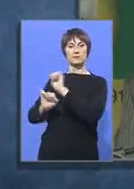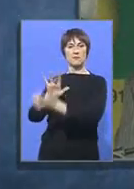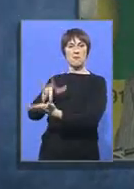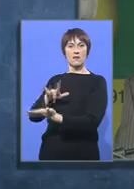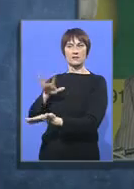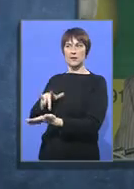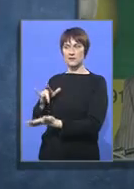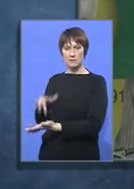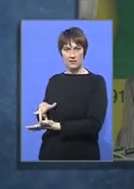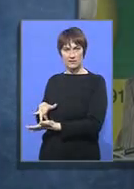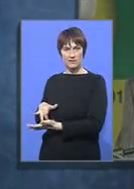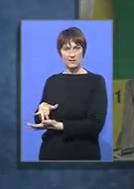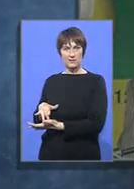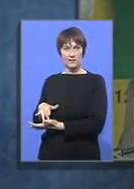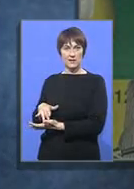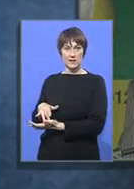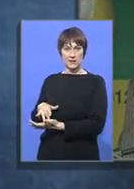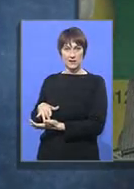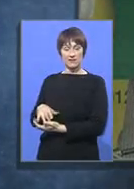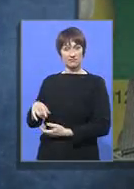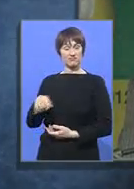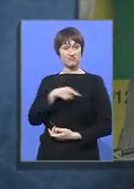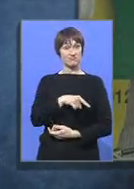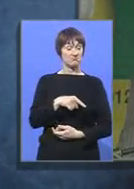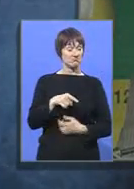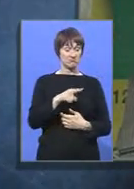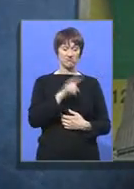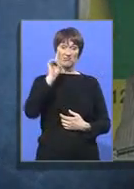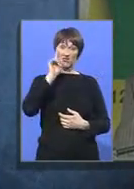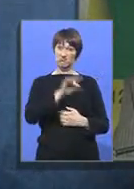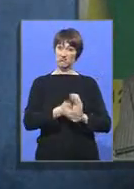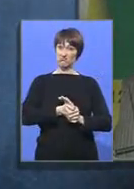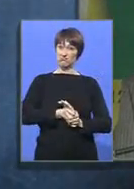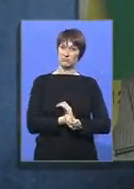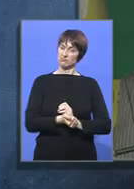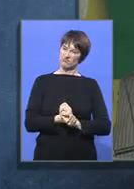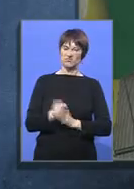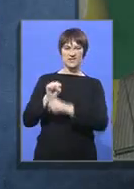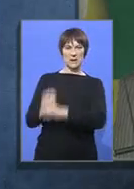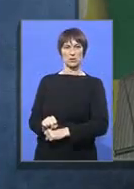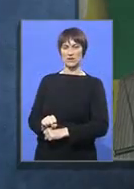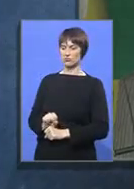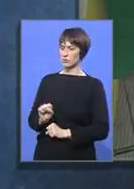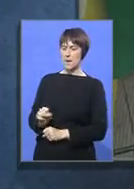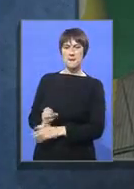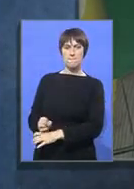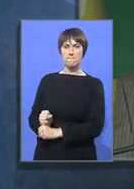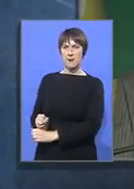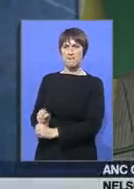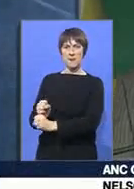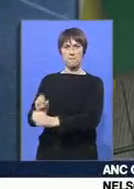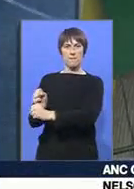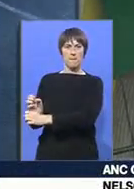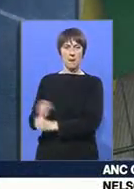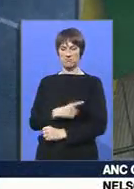As Commander-in-Chief, Mandela skillfully coordinated sabotage campaigns.